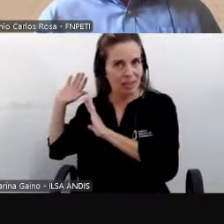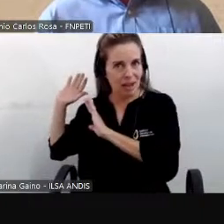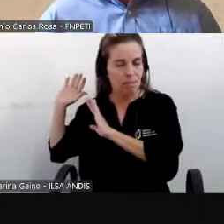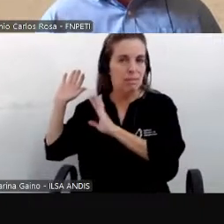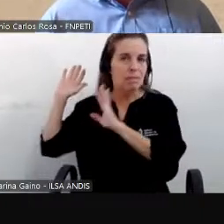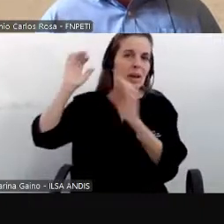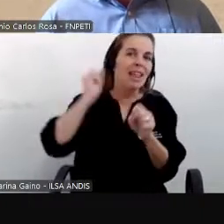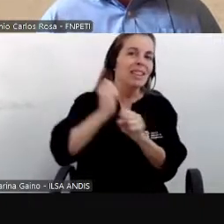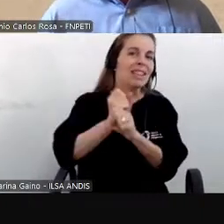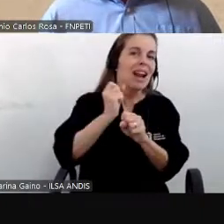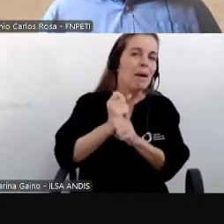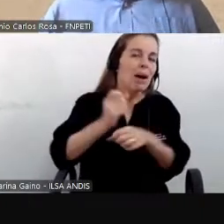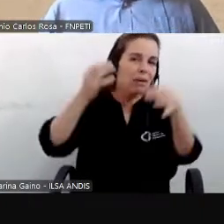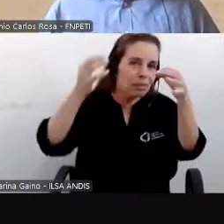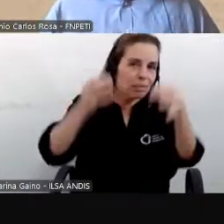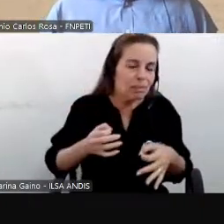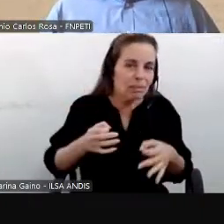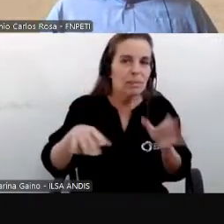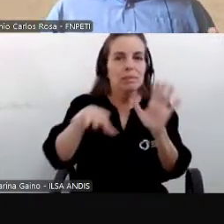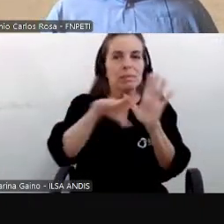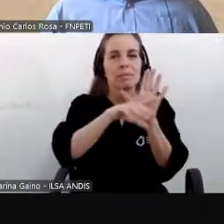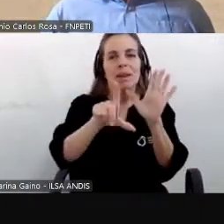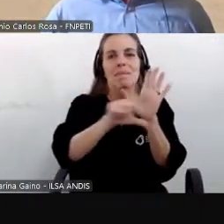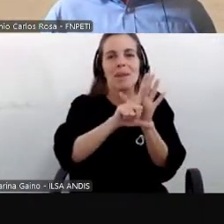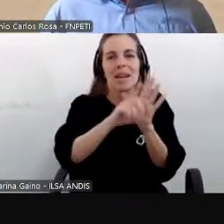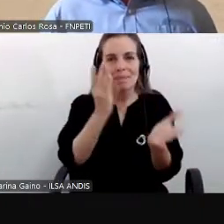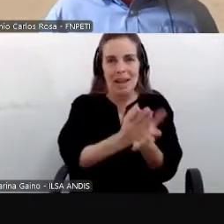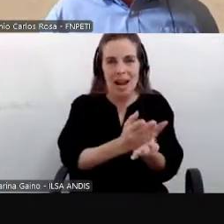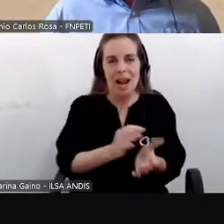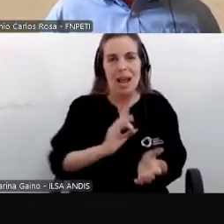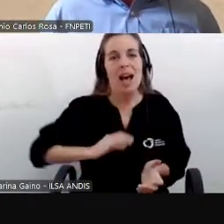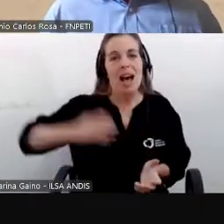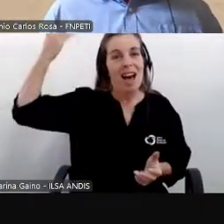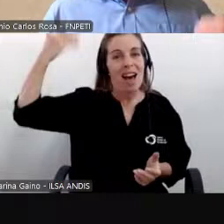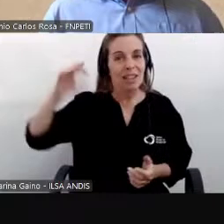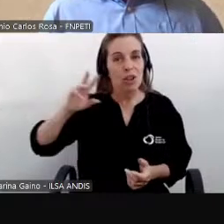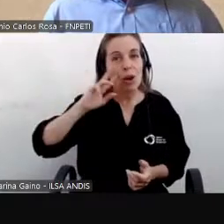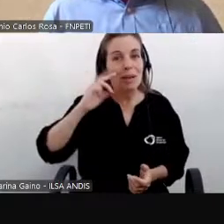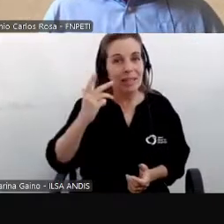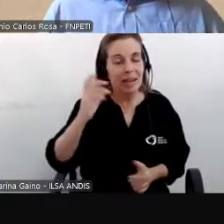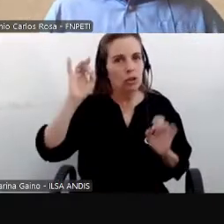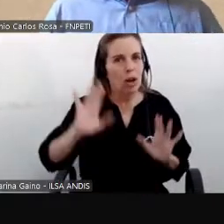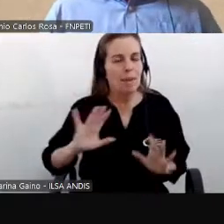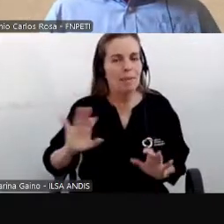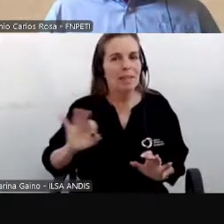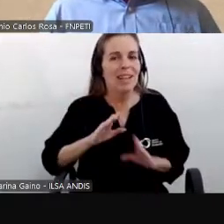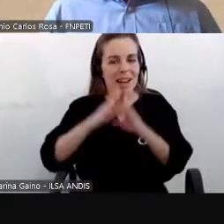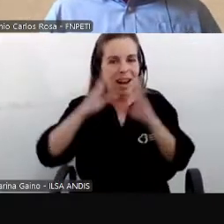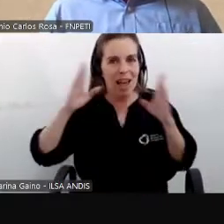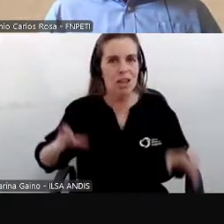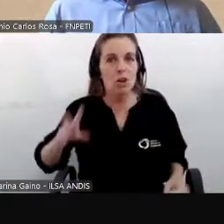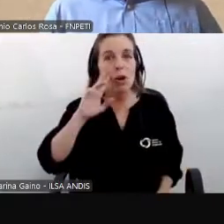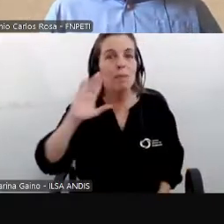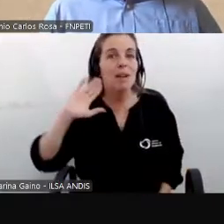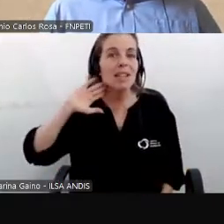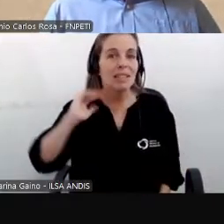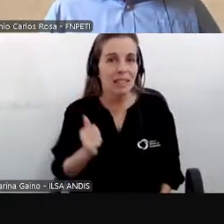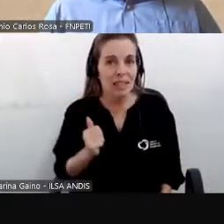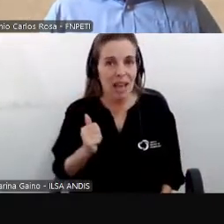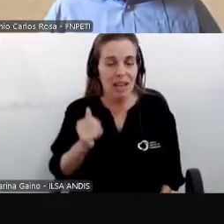when this work analogous to slave work was established in 2003, but it was not